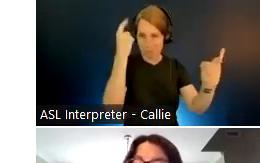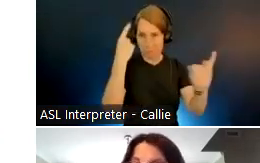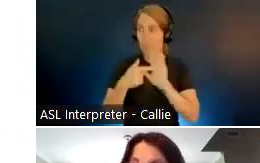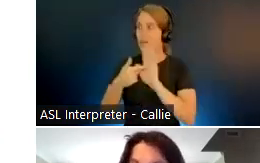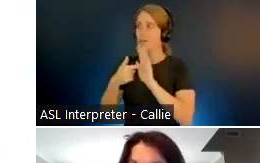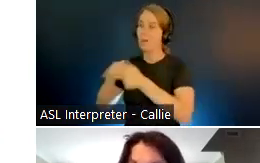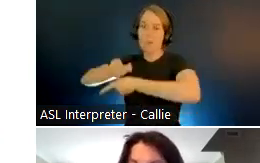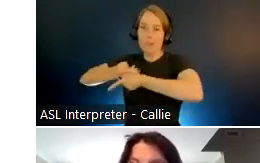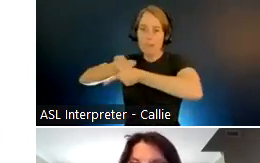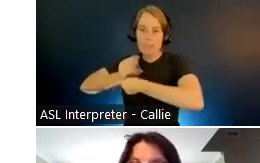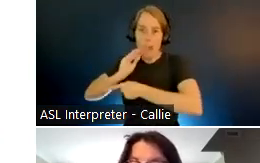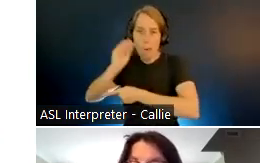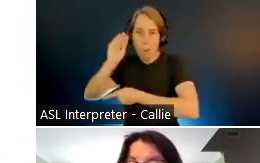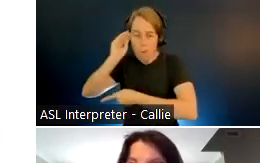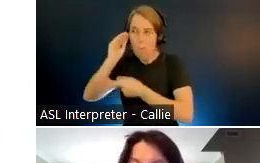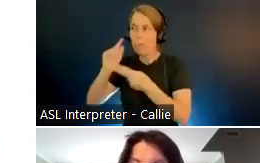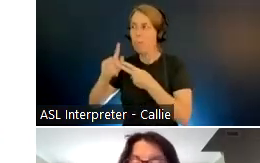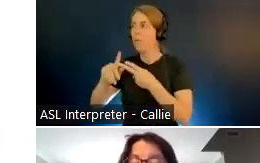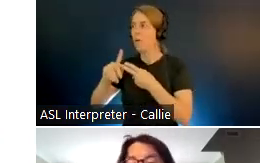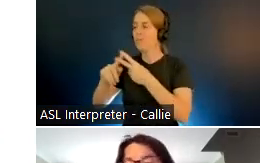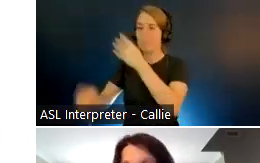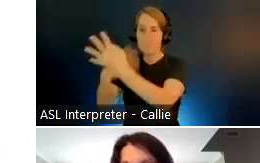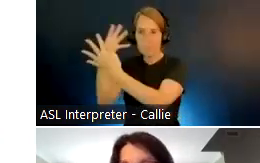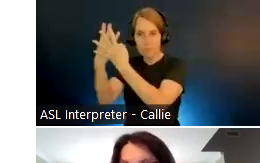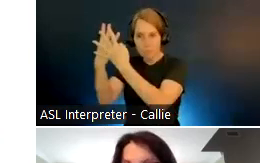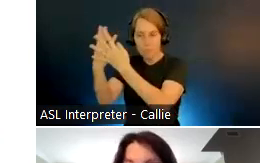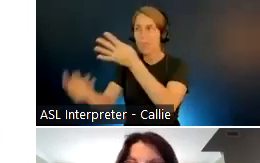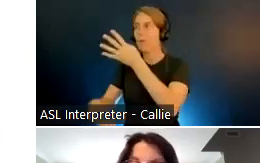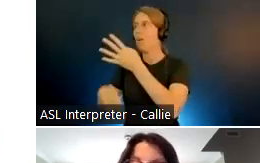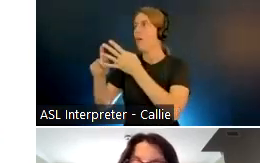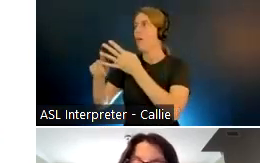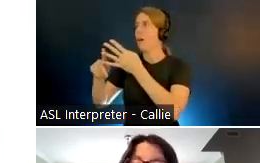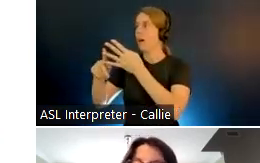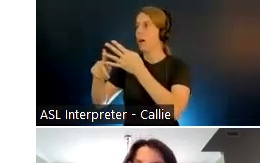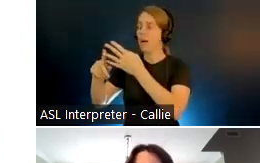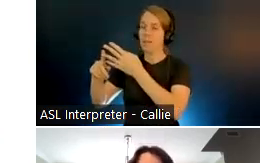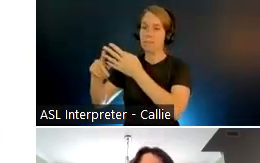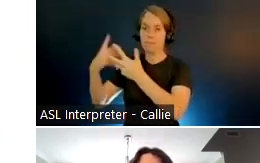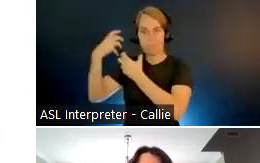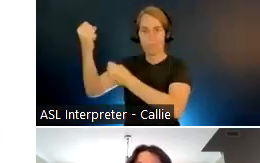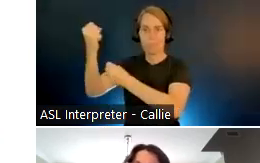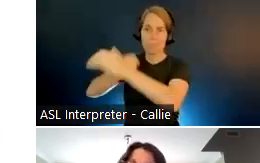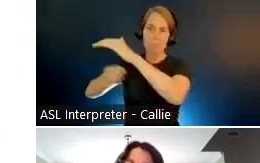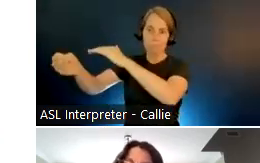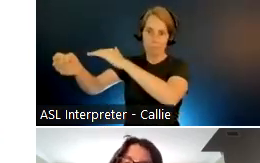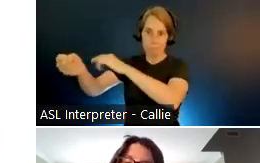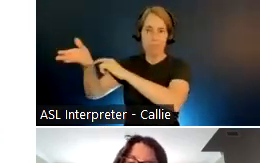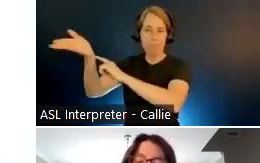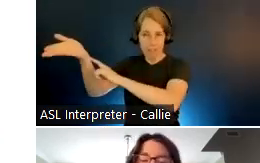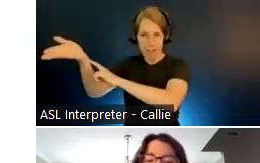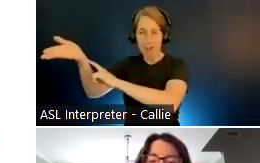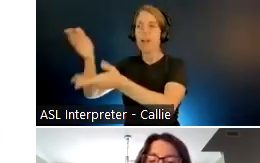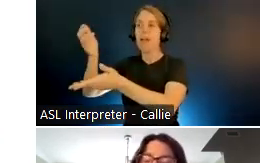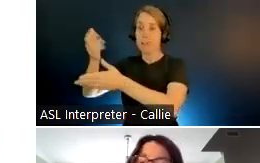an institution, who may be in jail, and they're a person with a disability, and helping them transition out into the